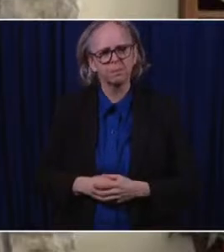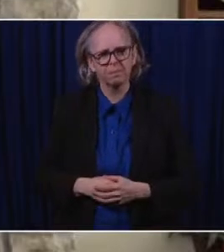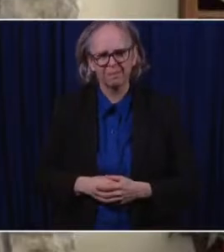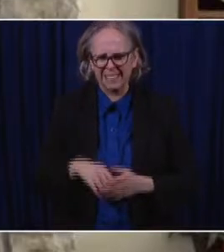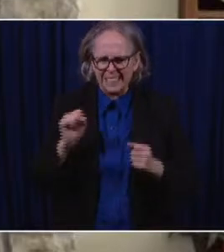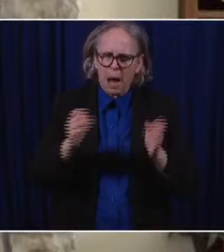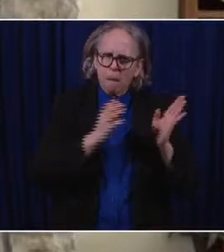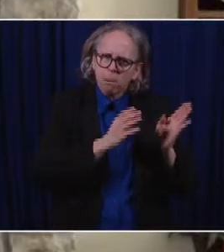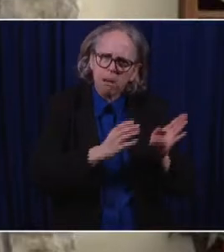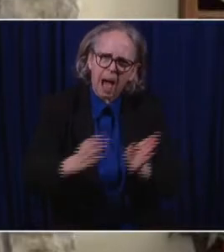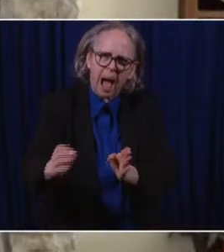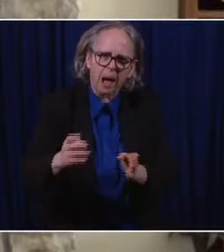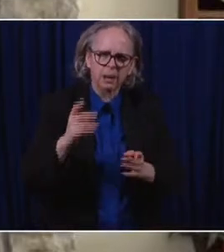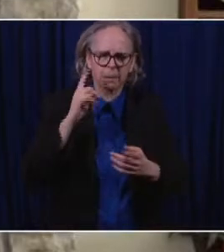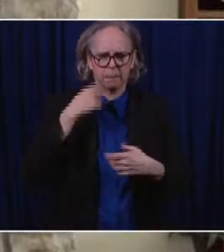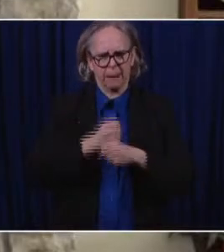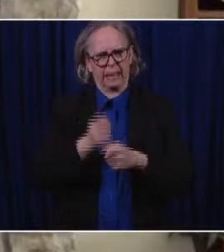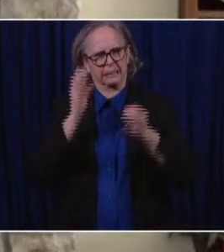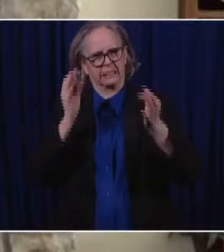decisions have to be made.